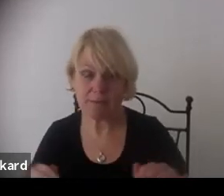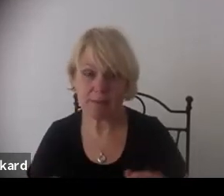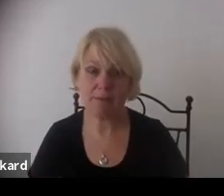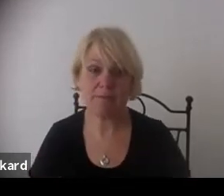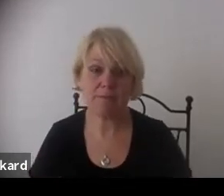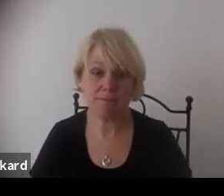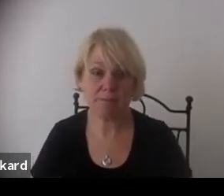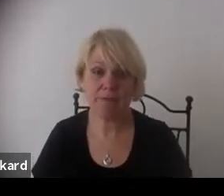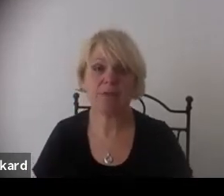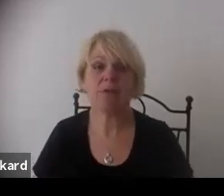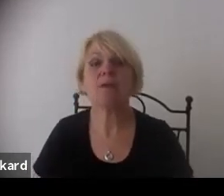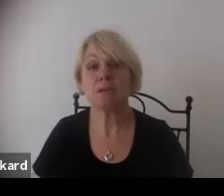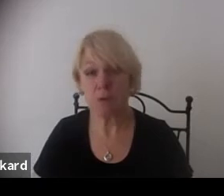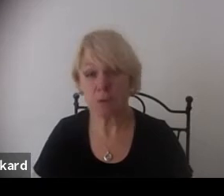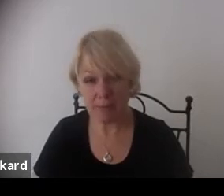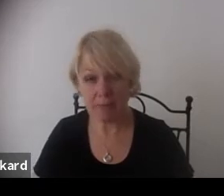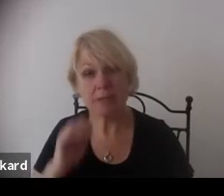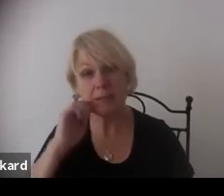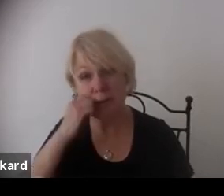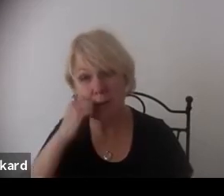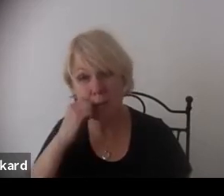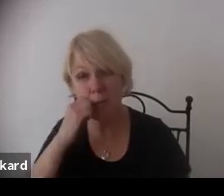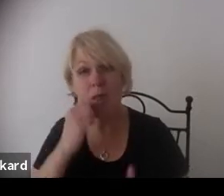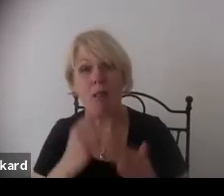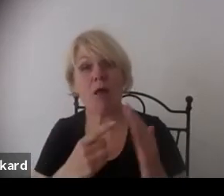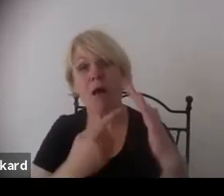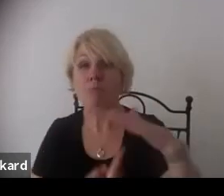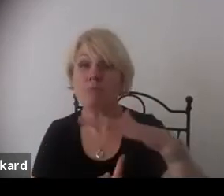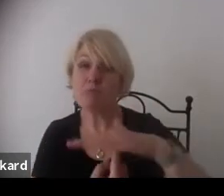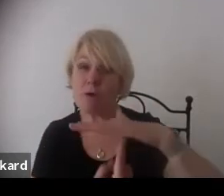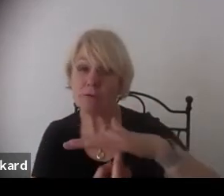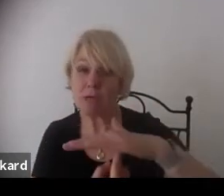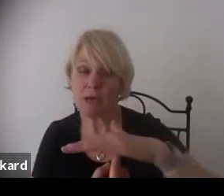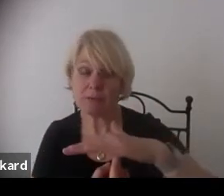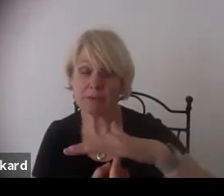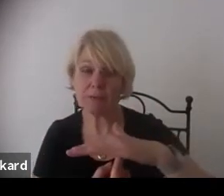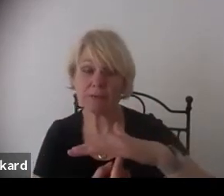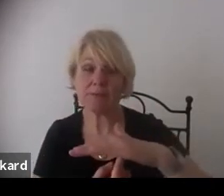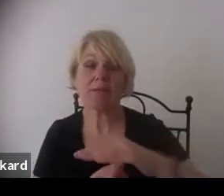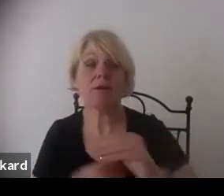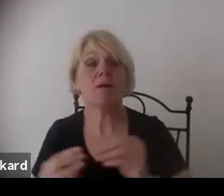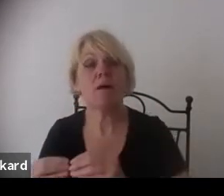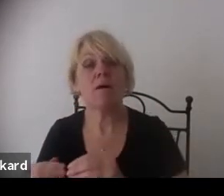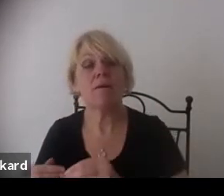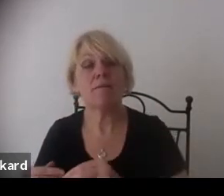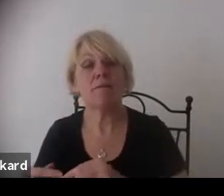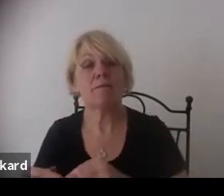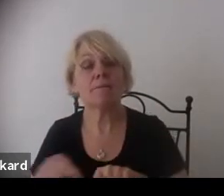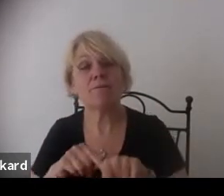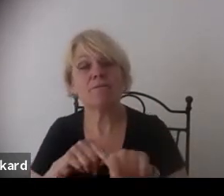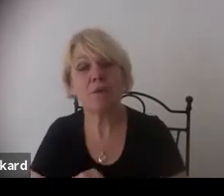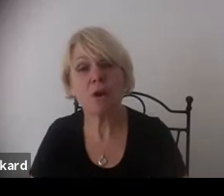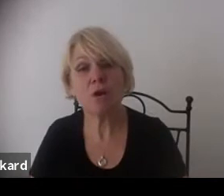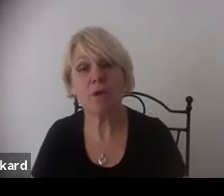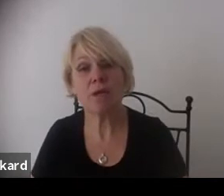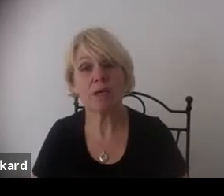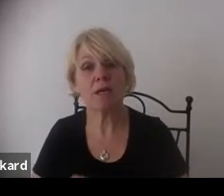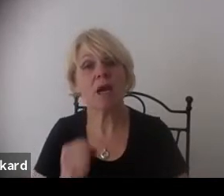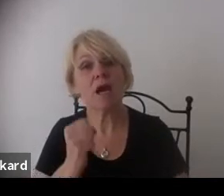have to prioritise things according to the national government guidelines and government